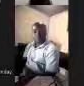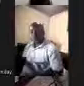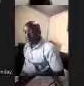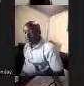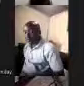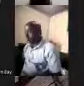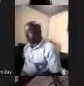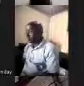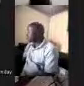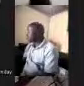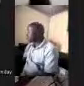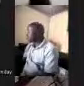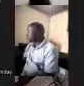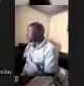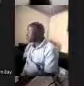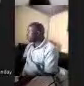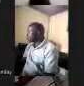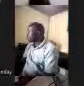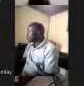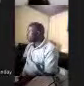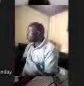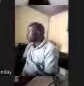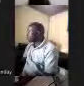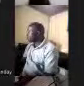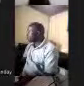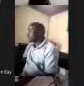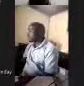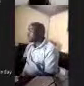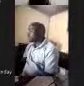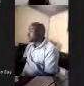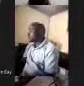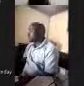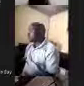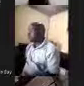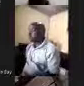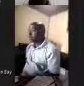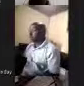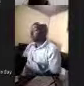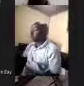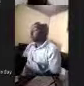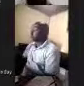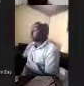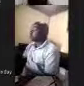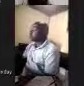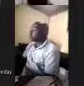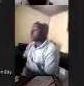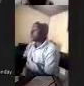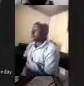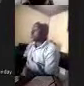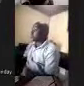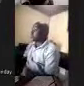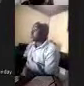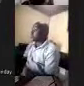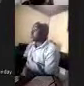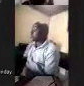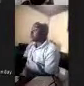more specific. I haven't really gone out of looking at maybe what France and Germany or what China